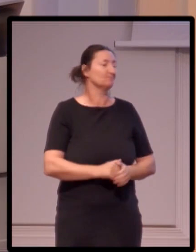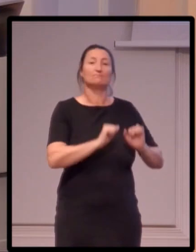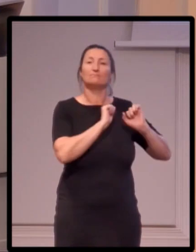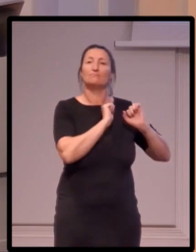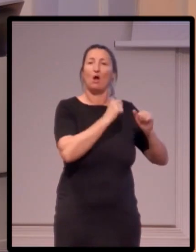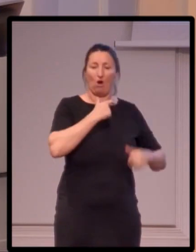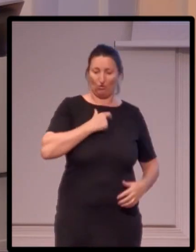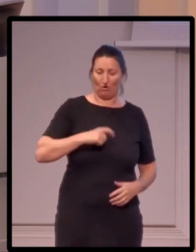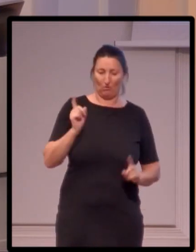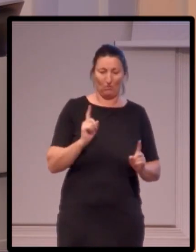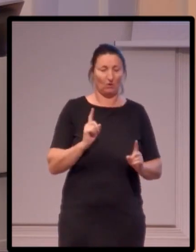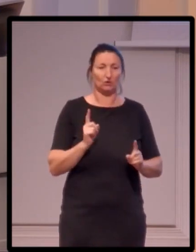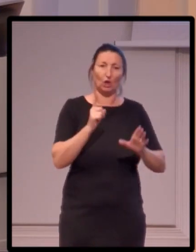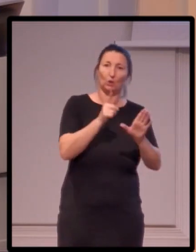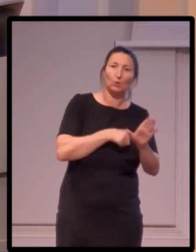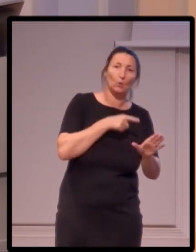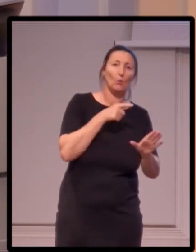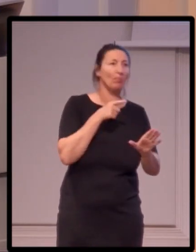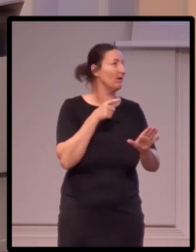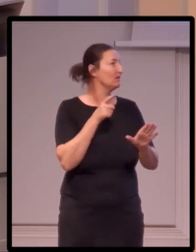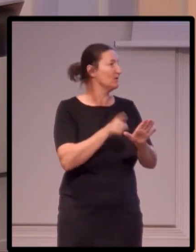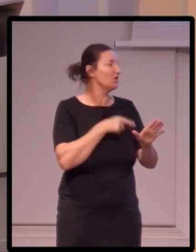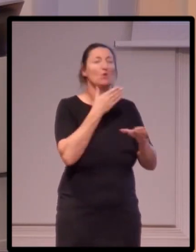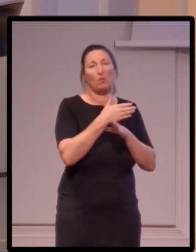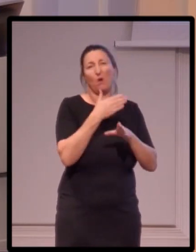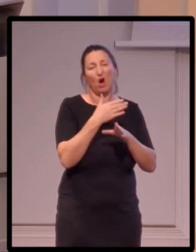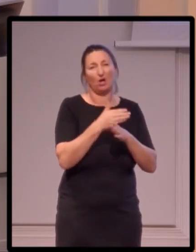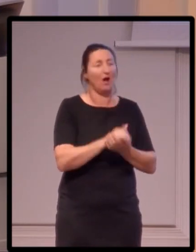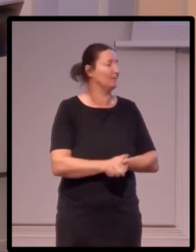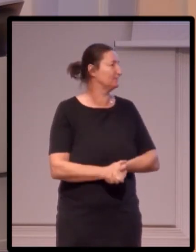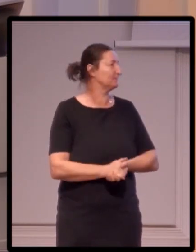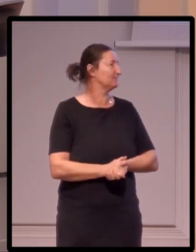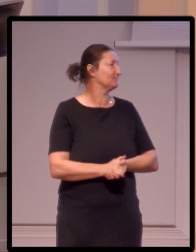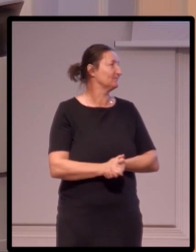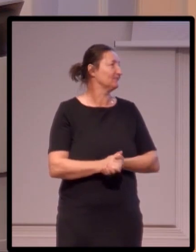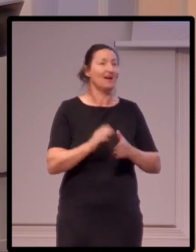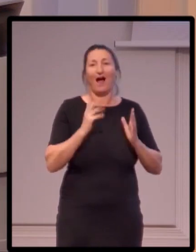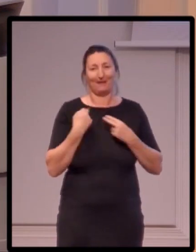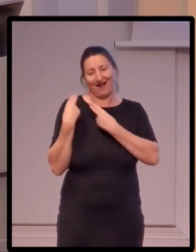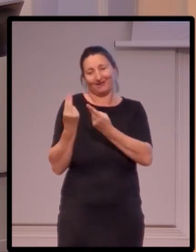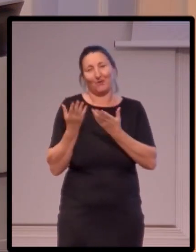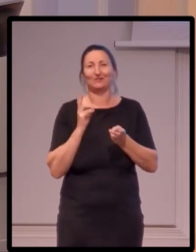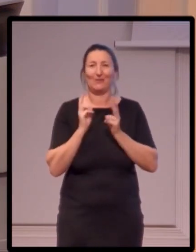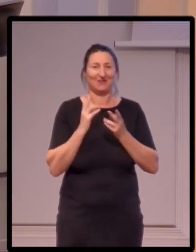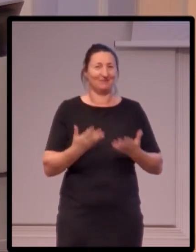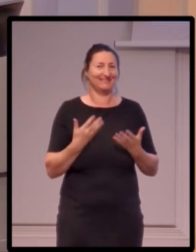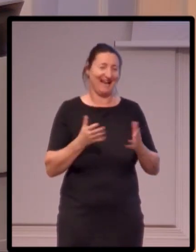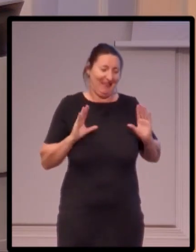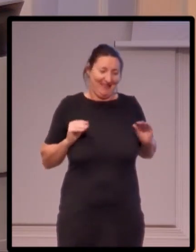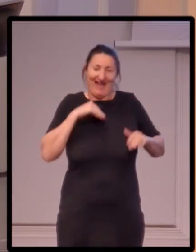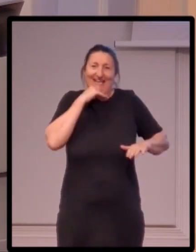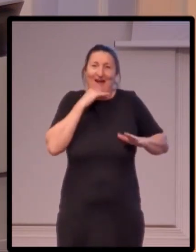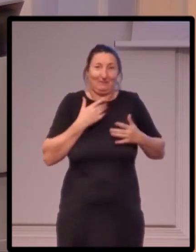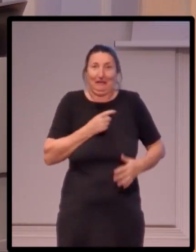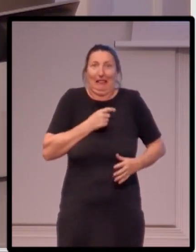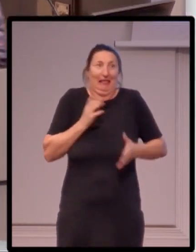my kind of like role is as a youth worker. And that's where I'm going to stop. I'm going to hand back over to the interpreters because that's just like making